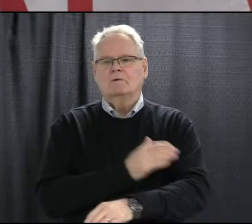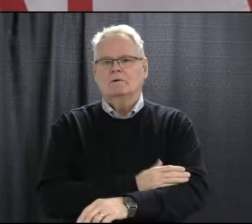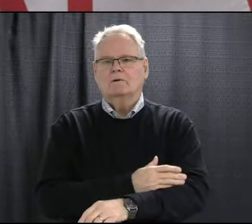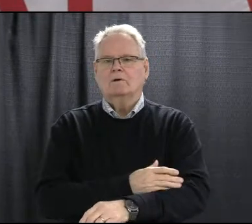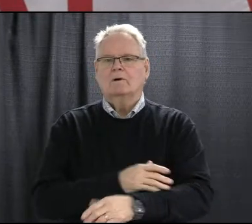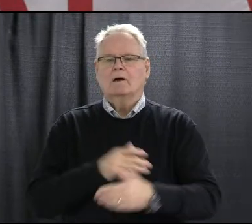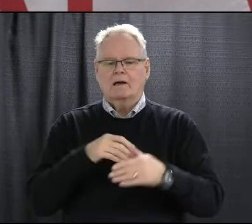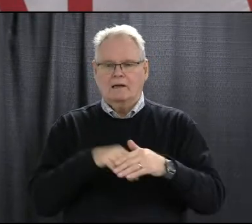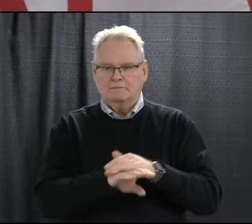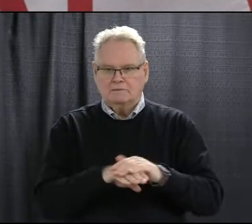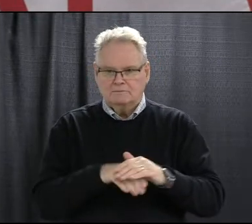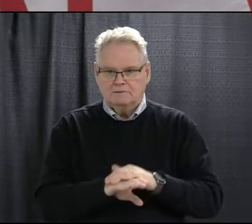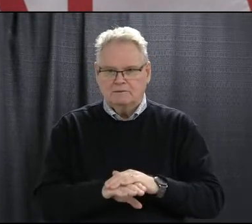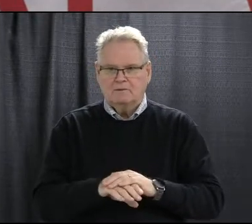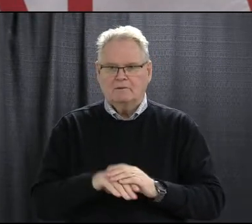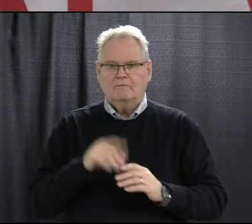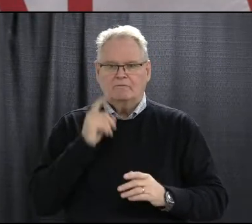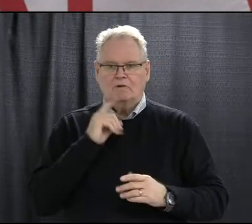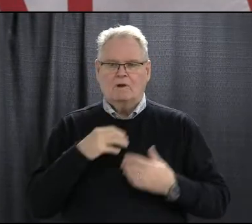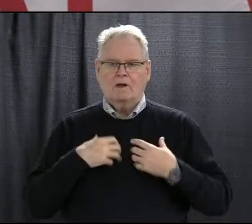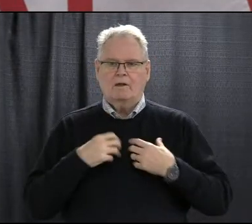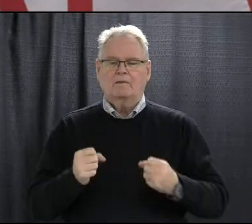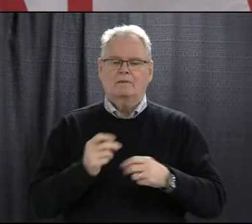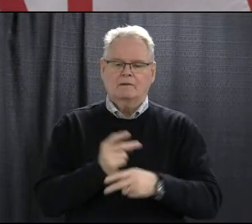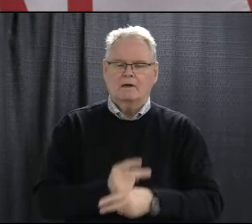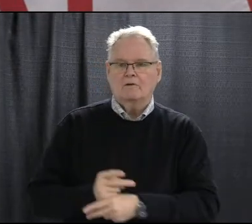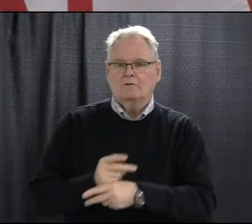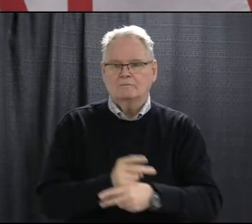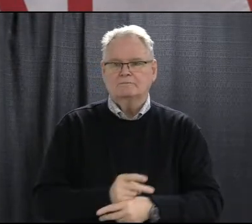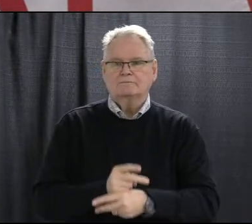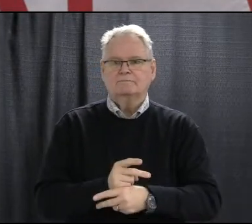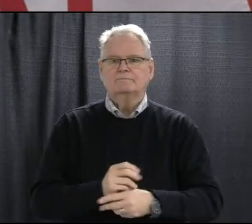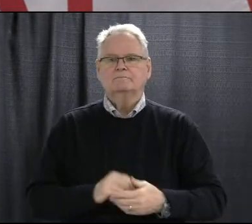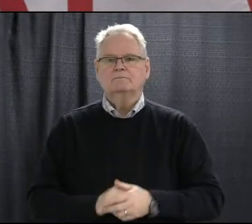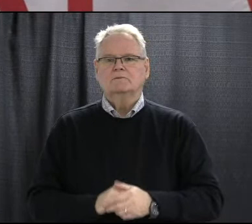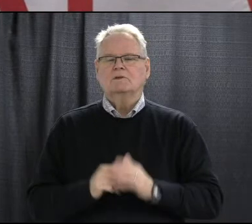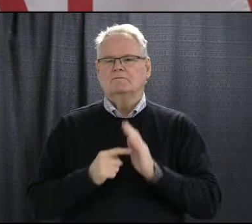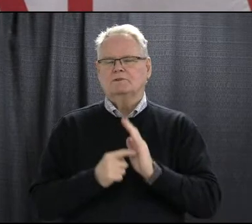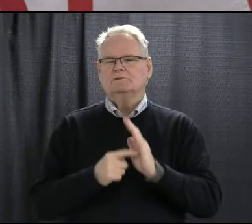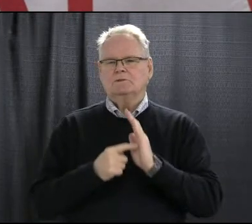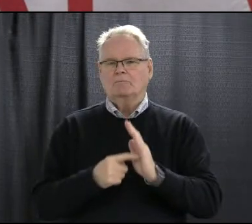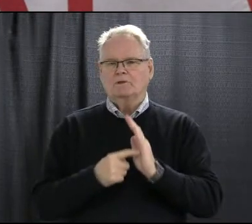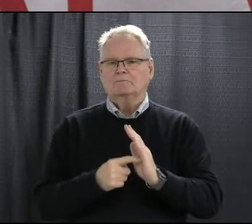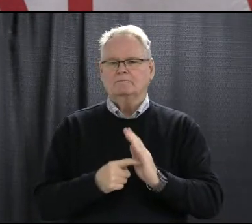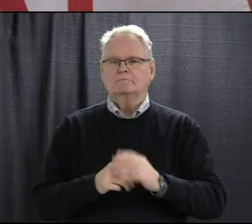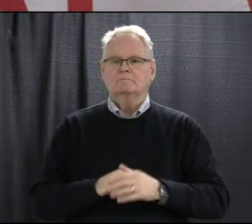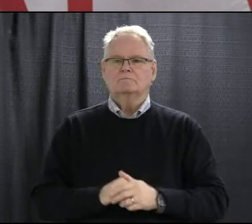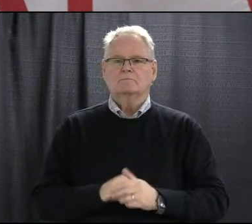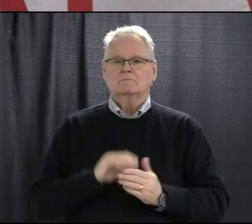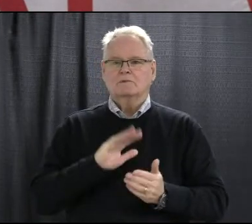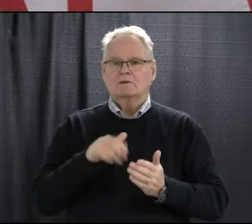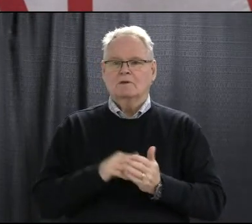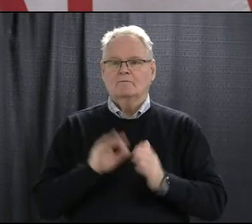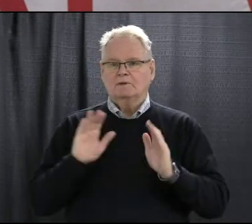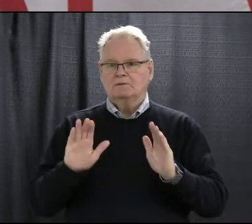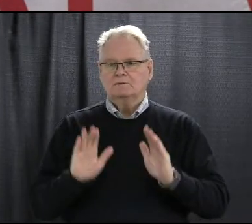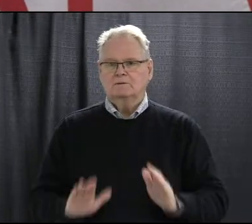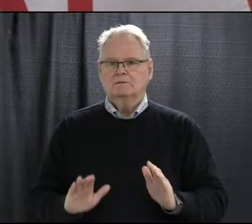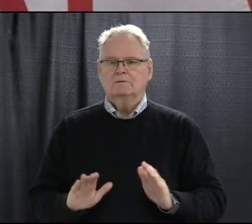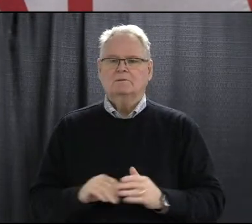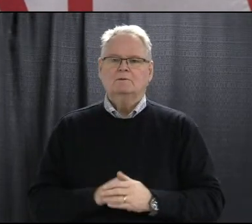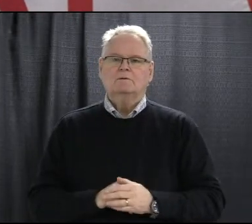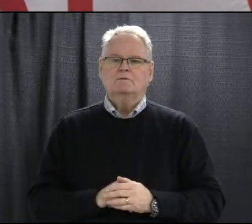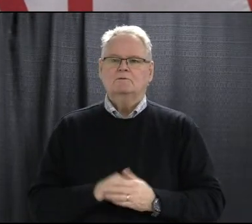health care for our seniors. For example, the Centres of Excellence will consist of senior-friendly